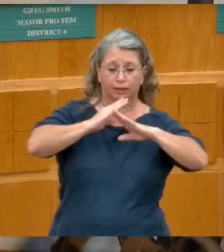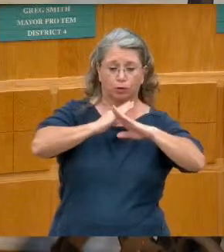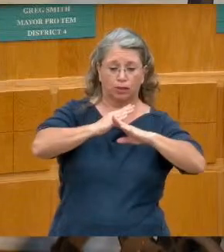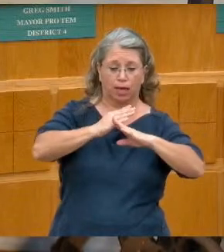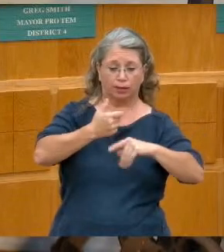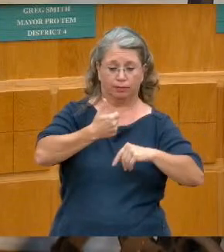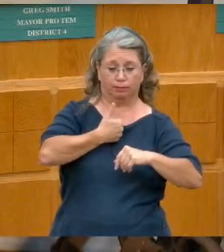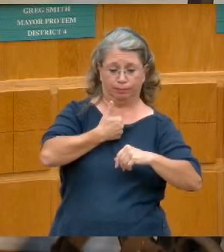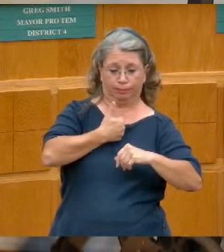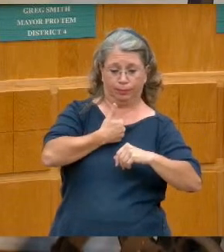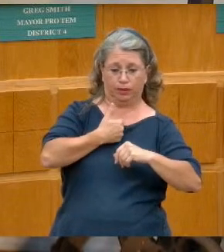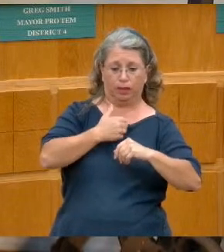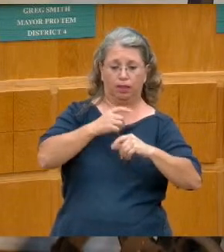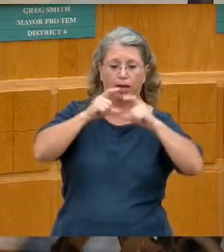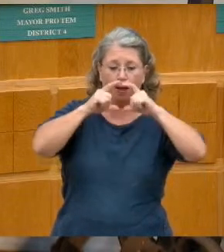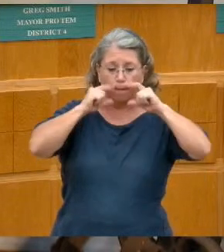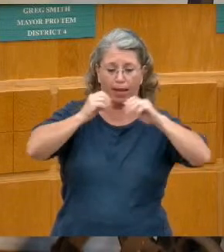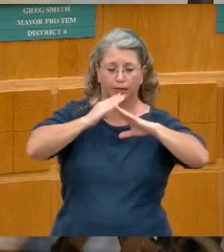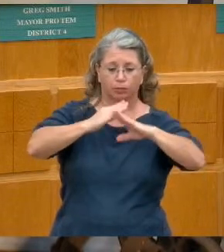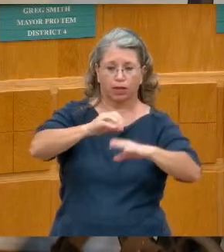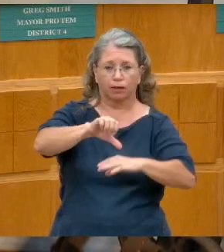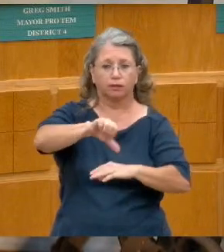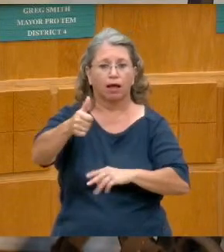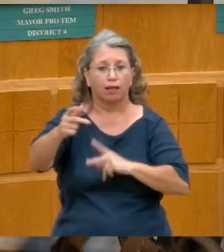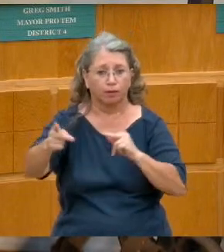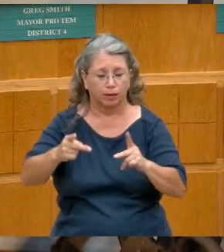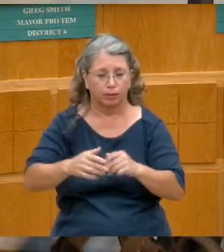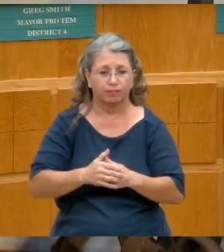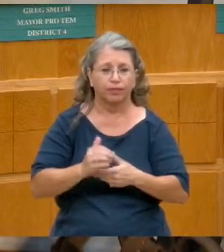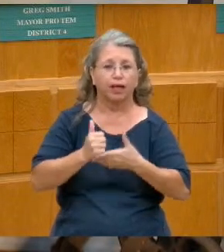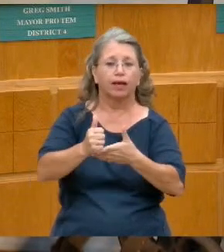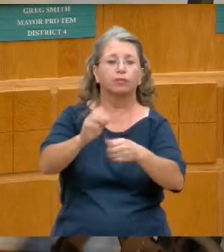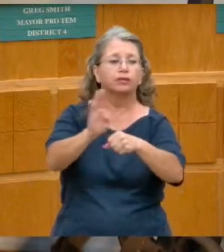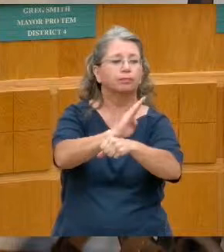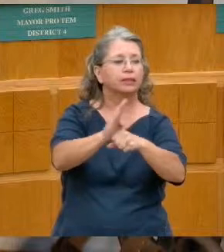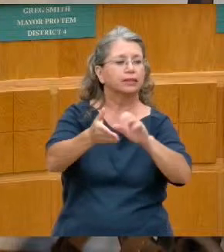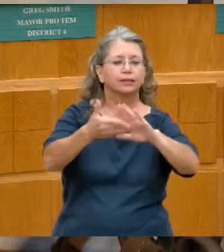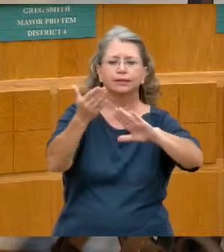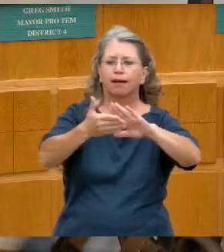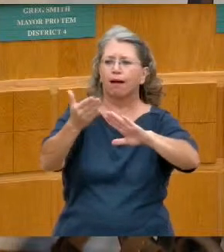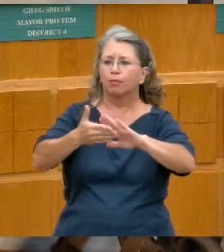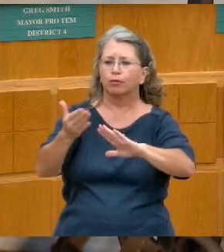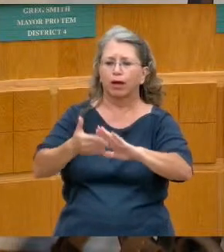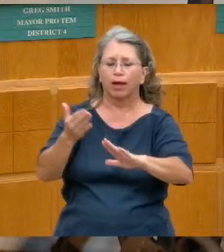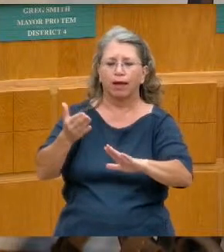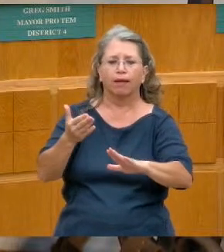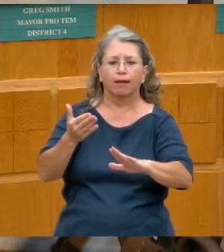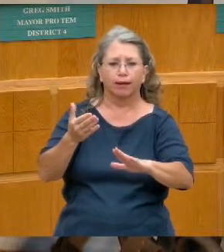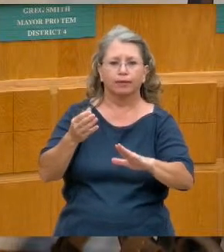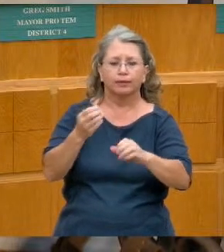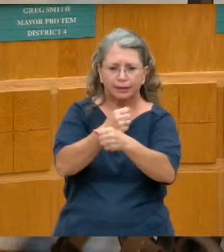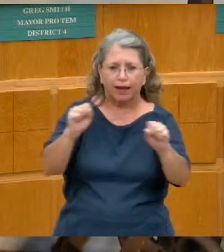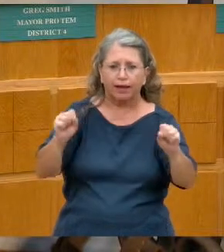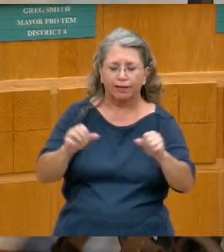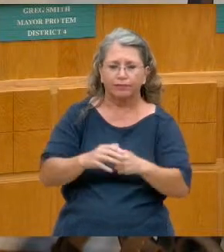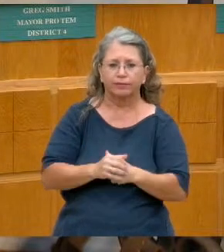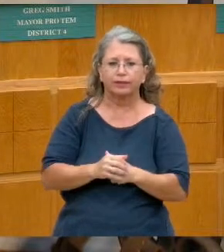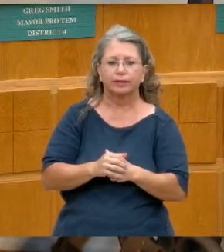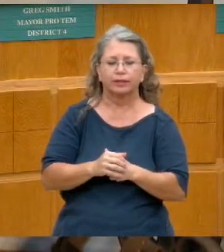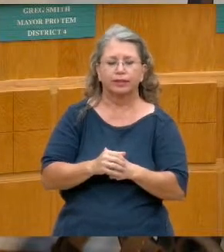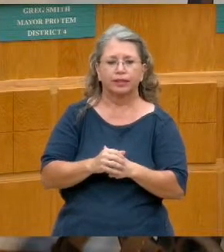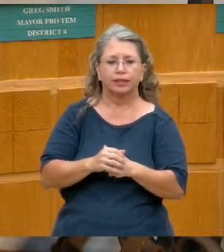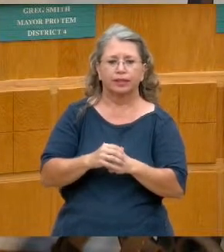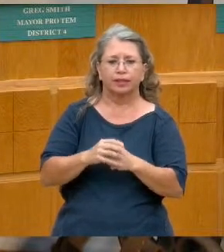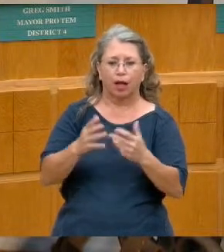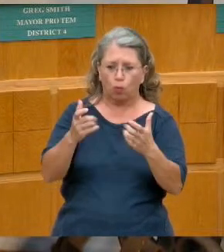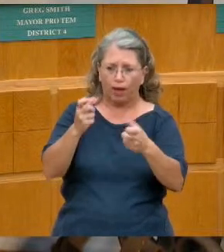them. Masks help businesses operate more safely, and when businesses can operate more safely, they can stay open. And I want to keep